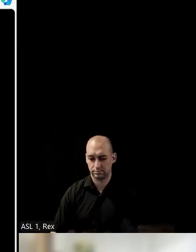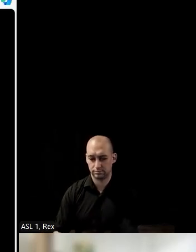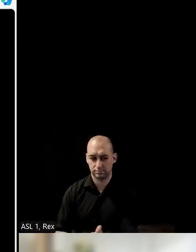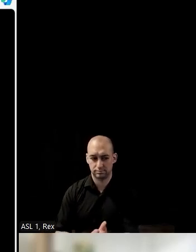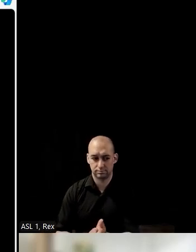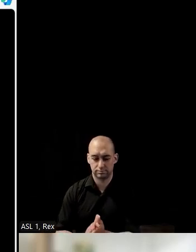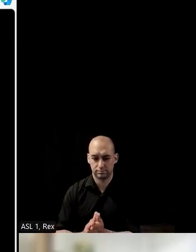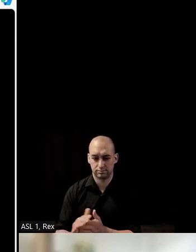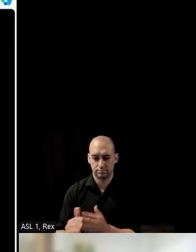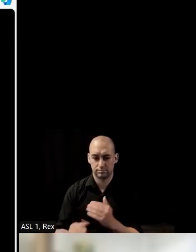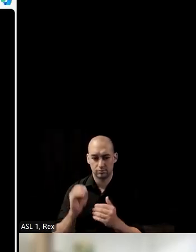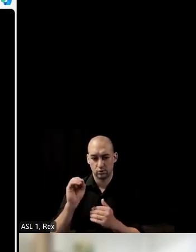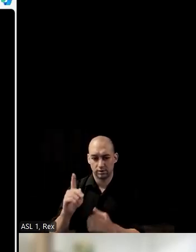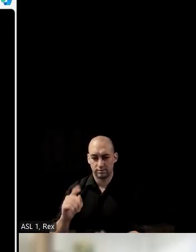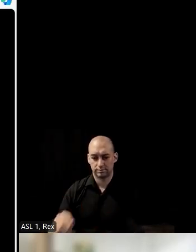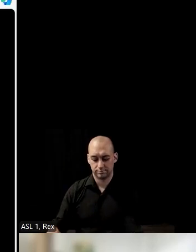All right.